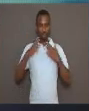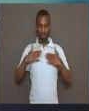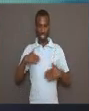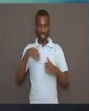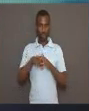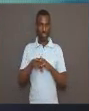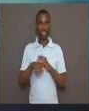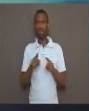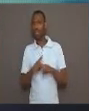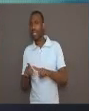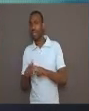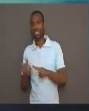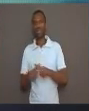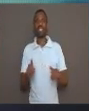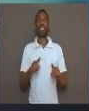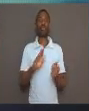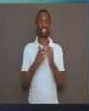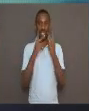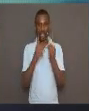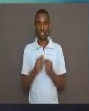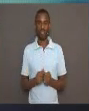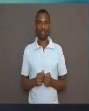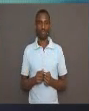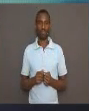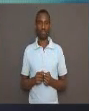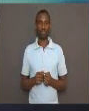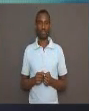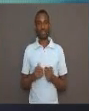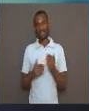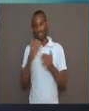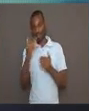That is all the time we have for this lesson.